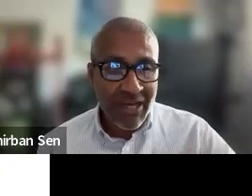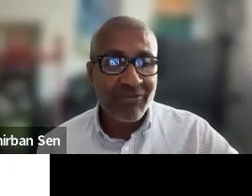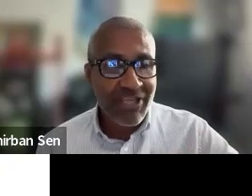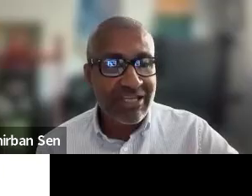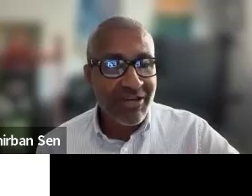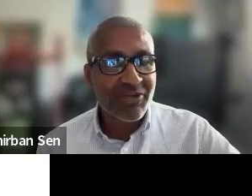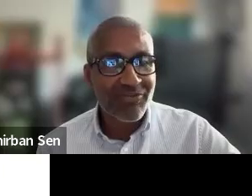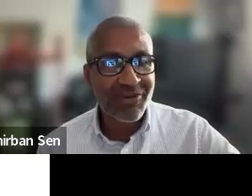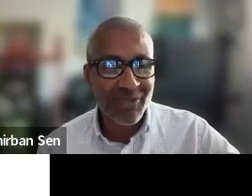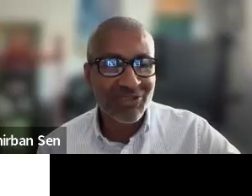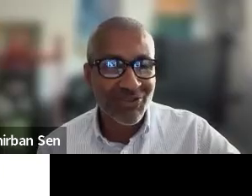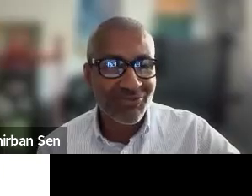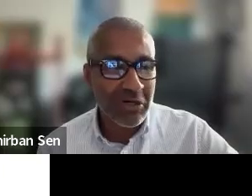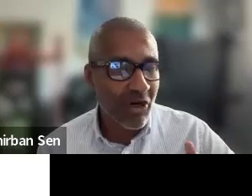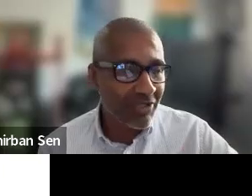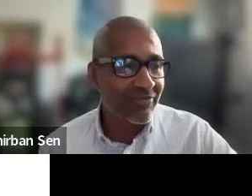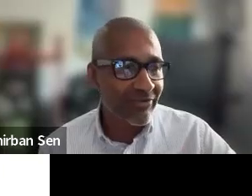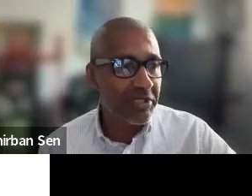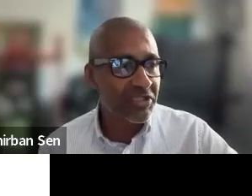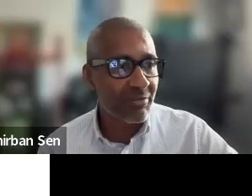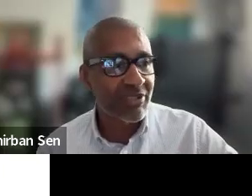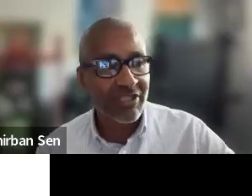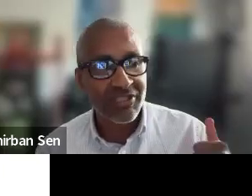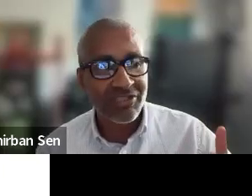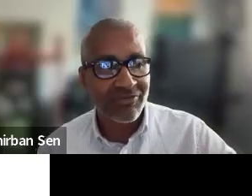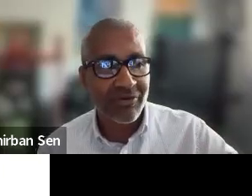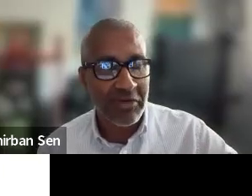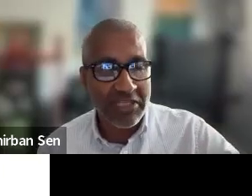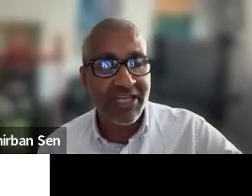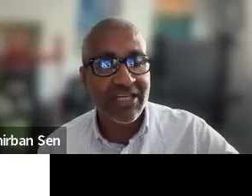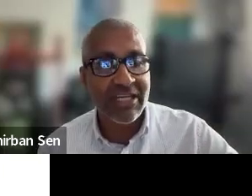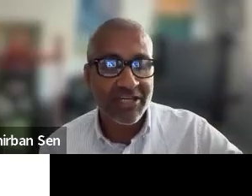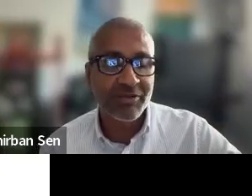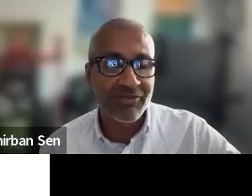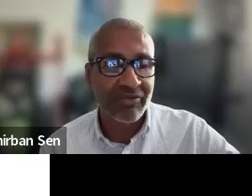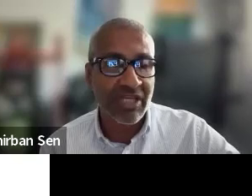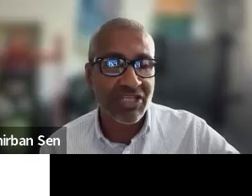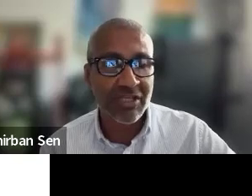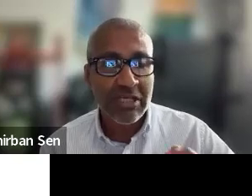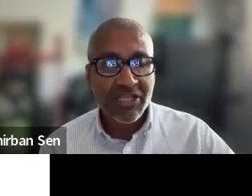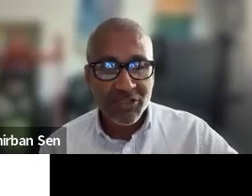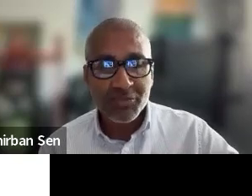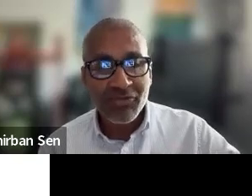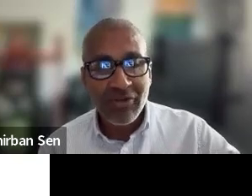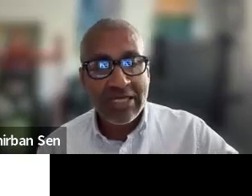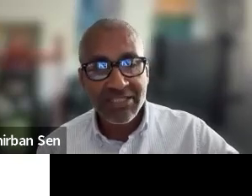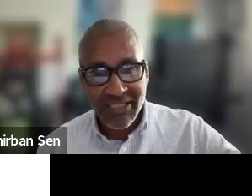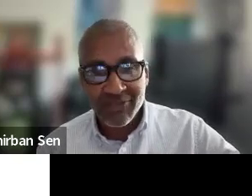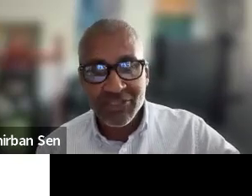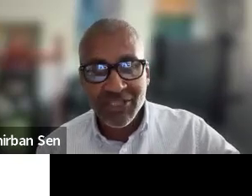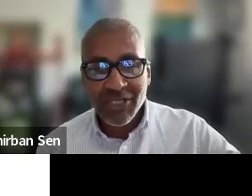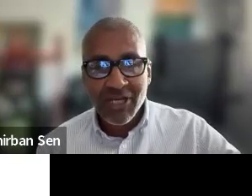pretty much everything that we've built so far, all of the various capabilities of identity and attribute verification to